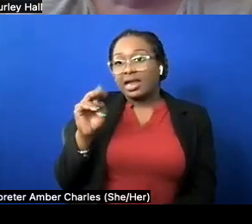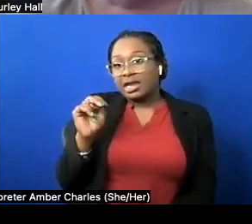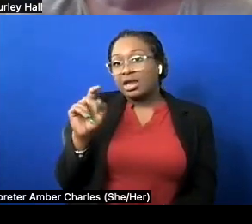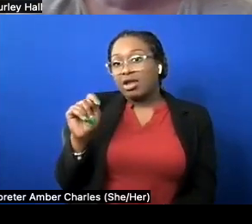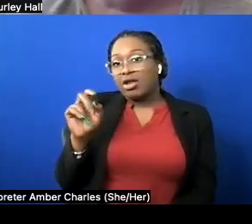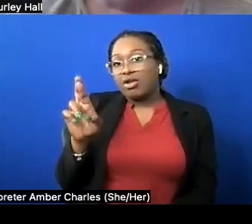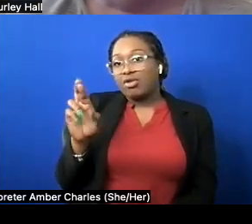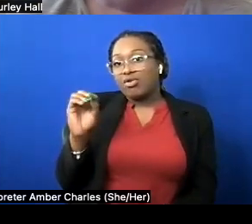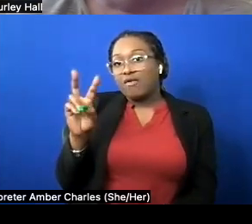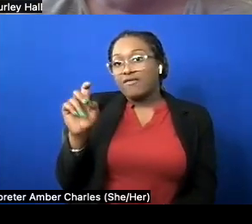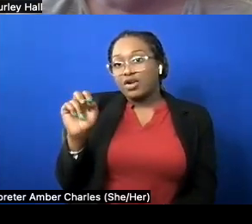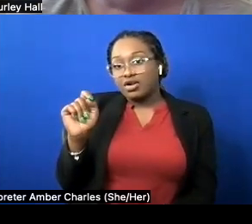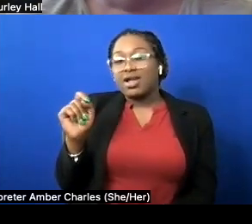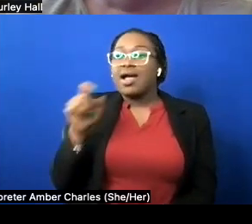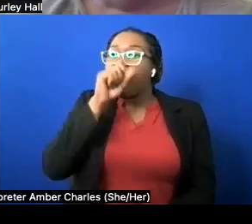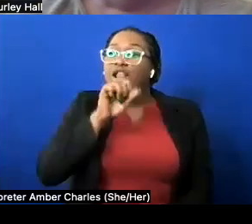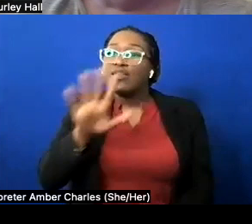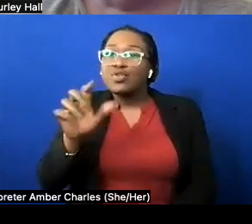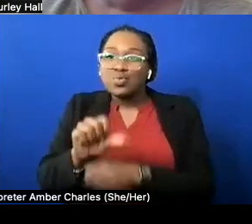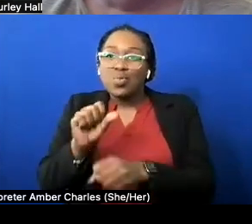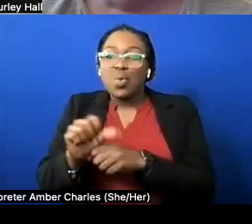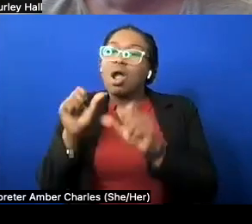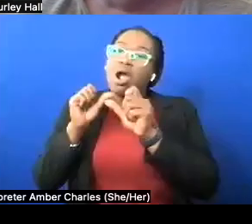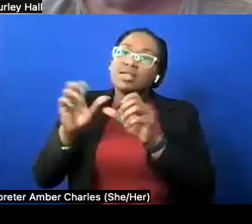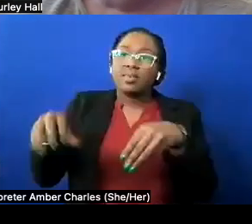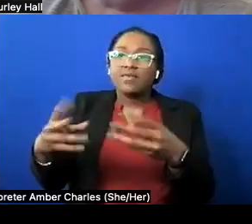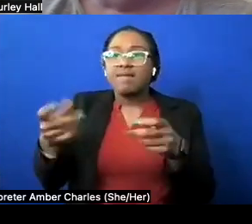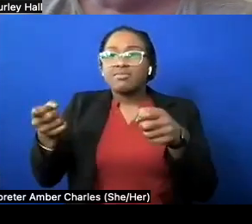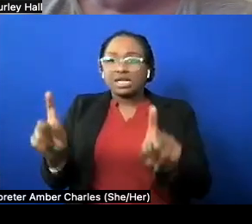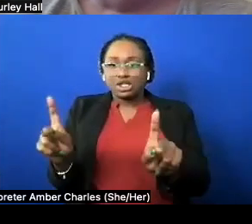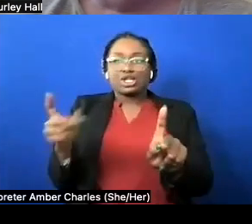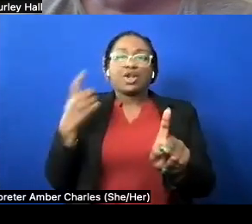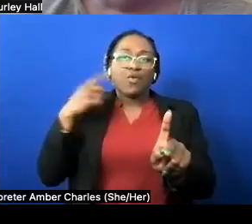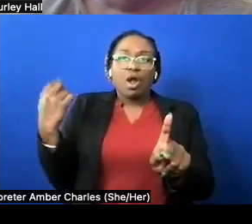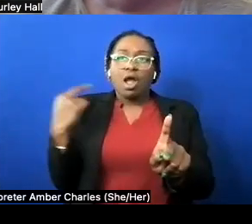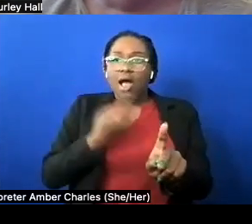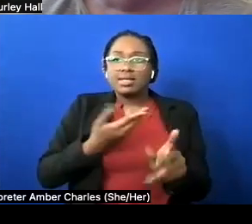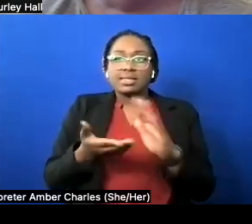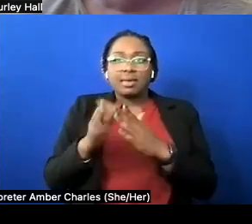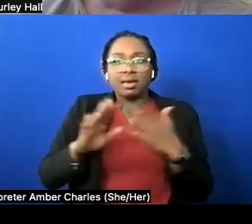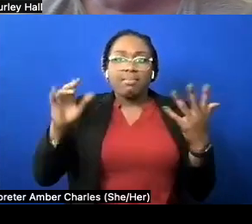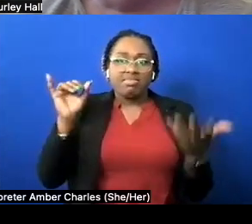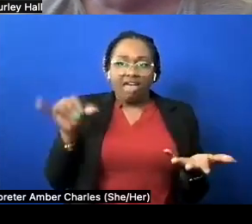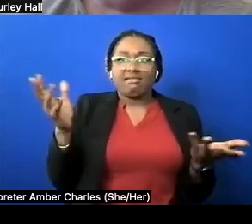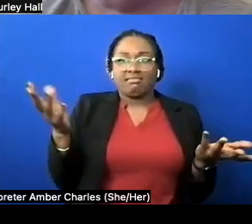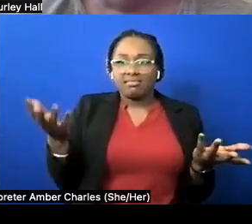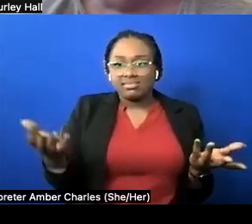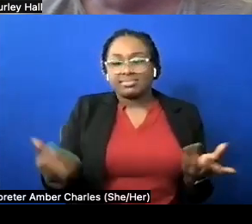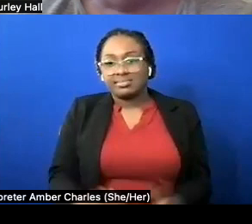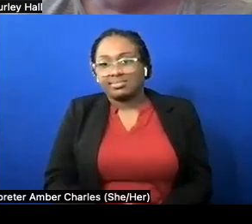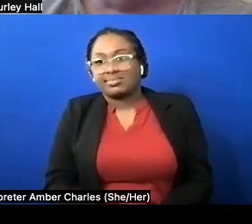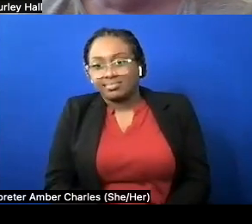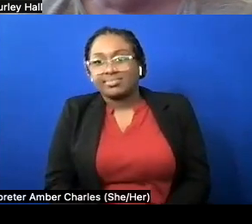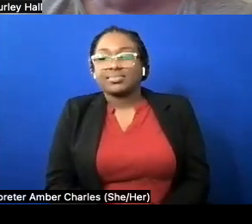I just love that your work constantly gives permission for us to be so. And so the question